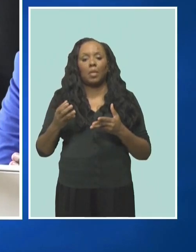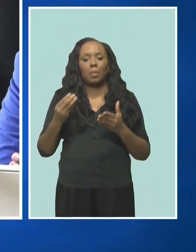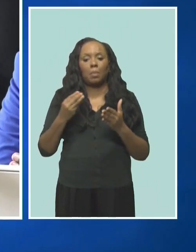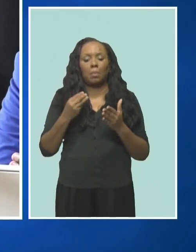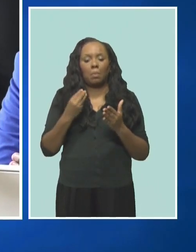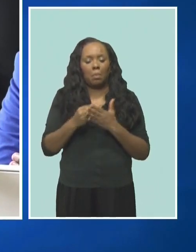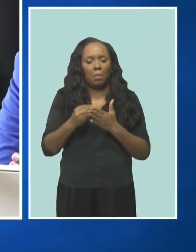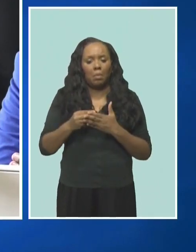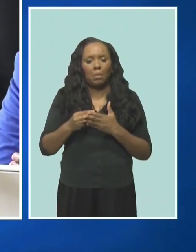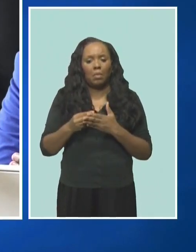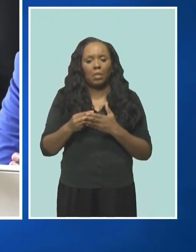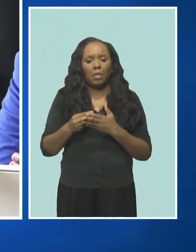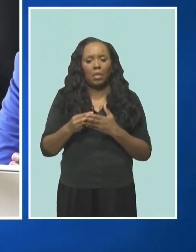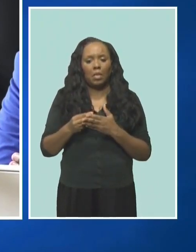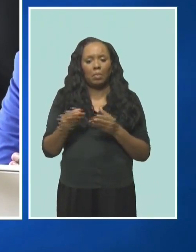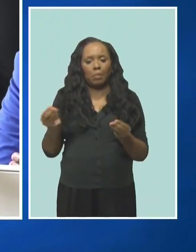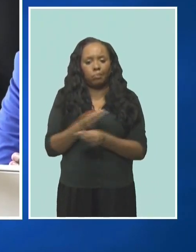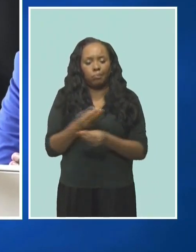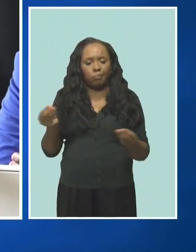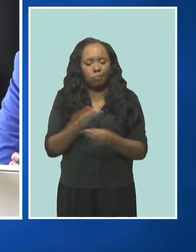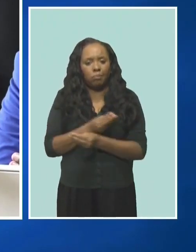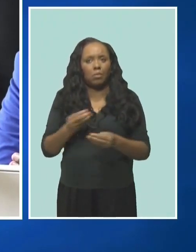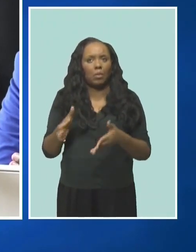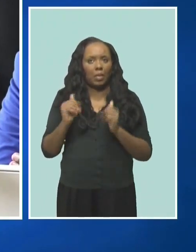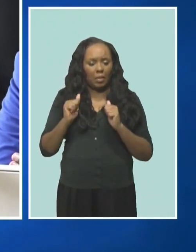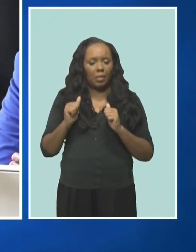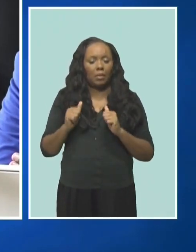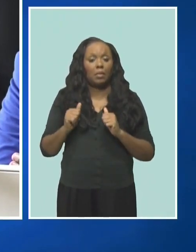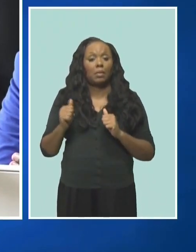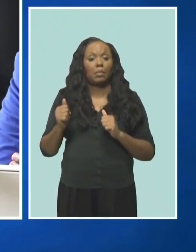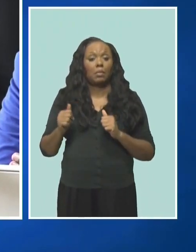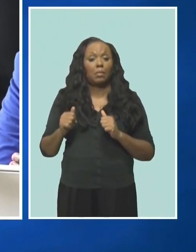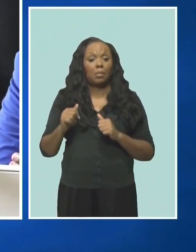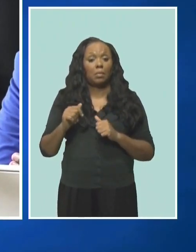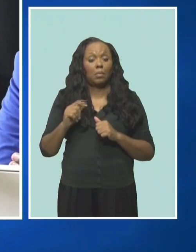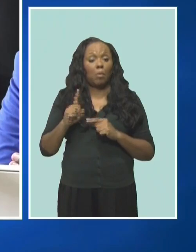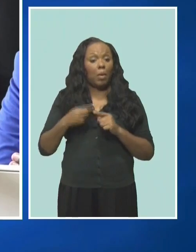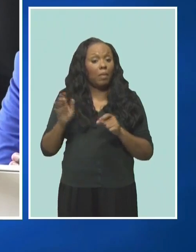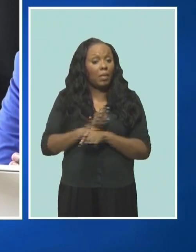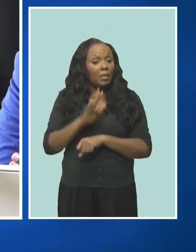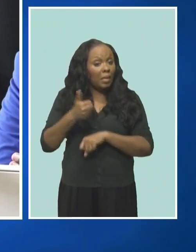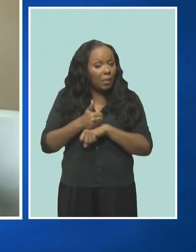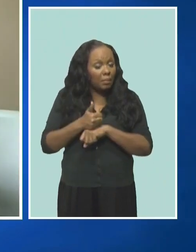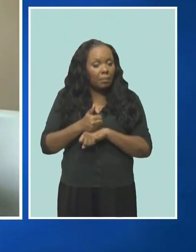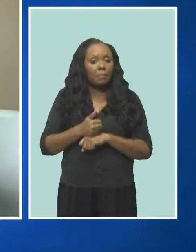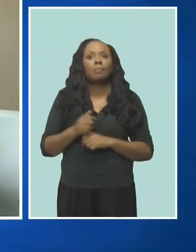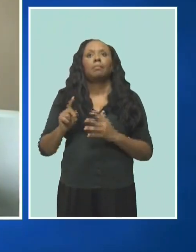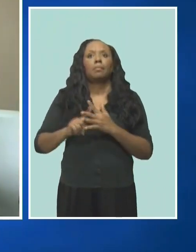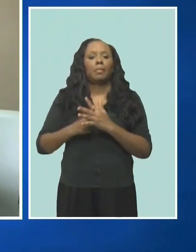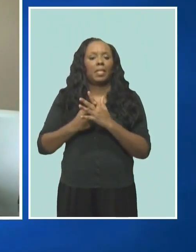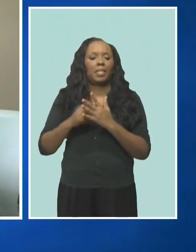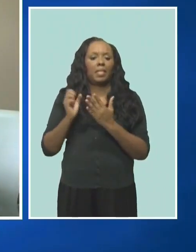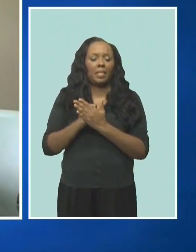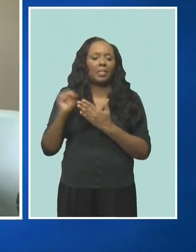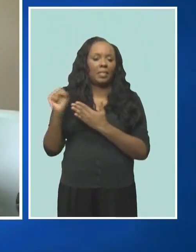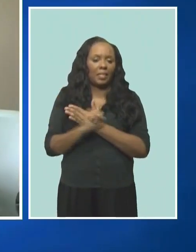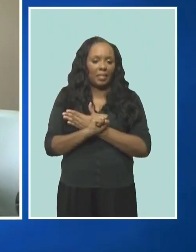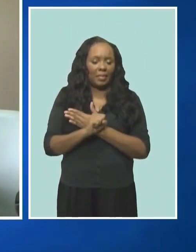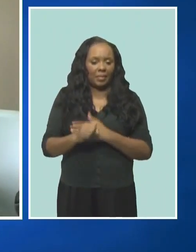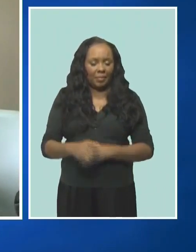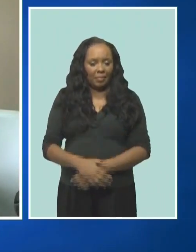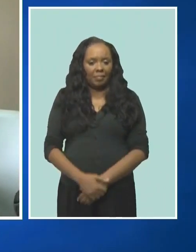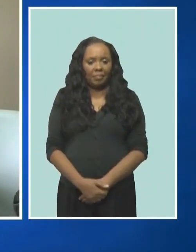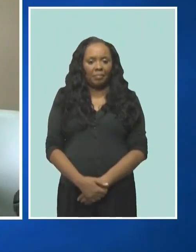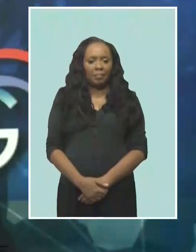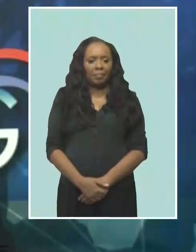and efficiently. The e-wallet will become fully operational by the beginning of September. Trevor Thorpe for the Business